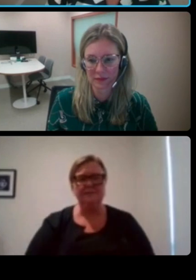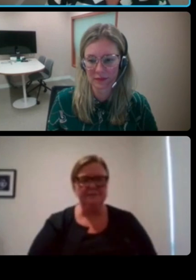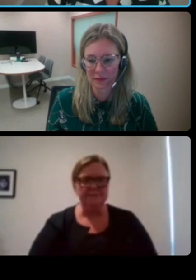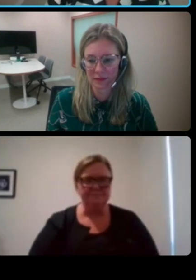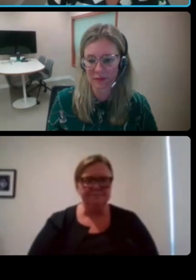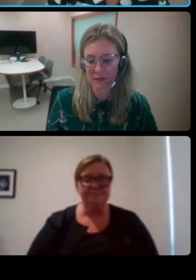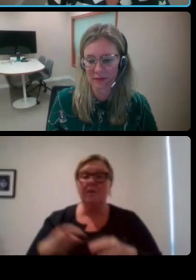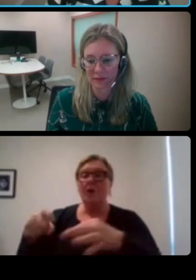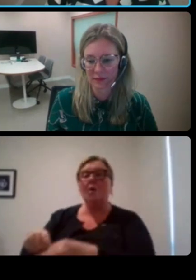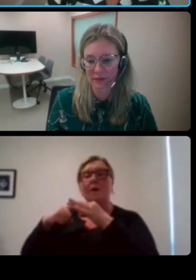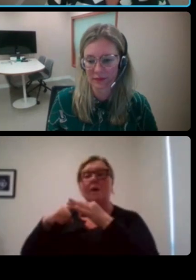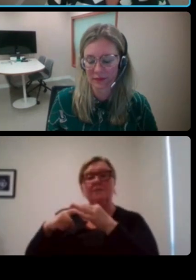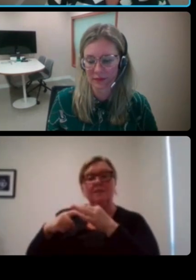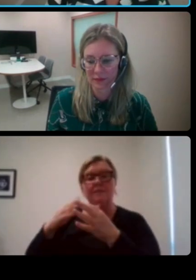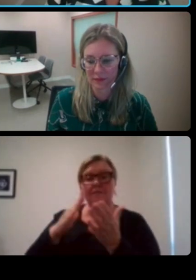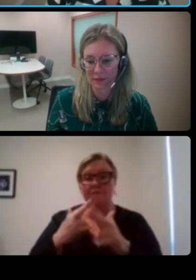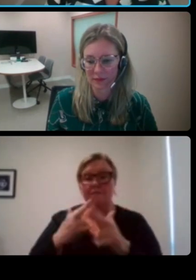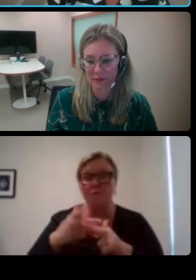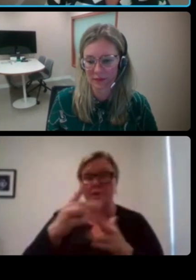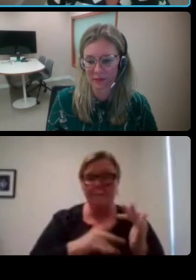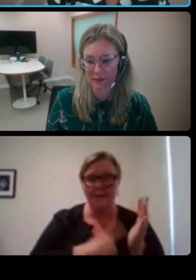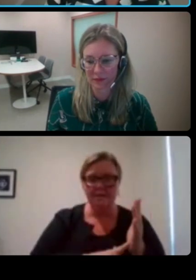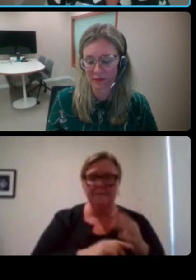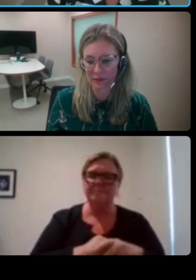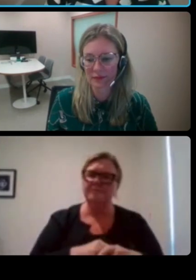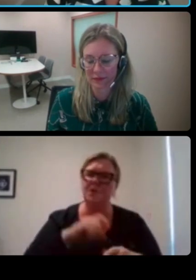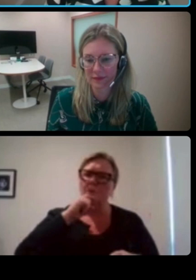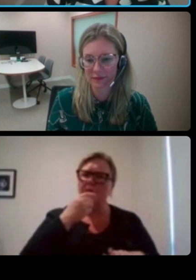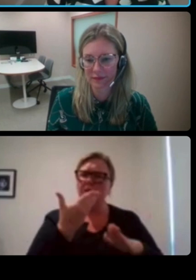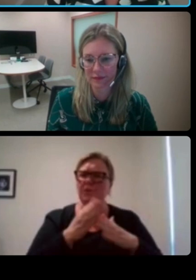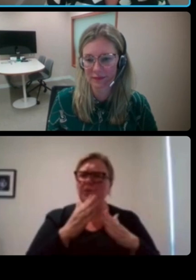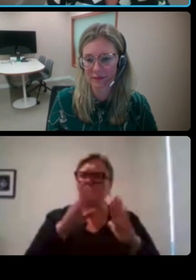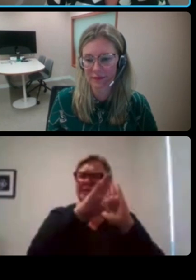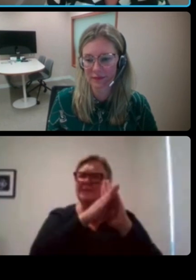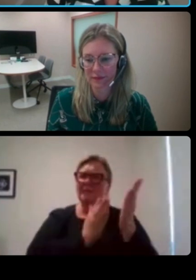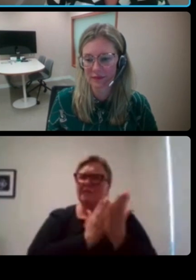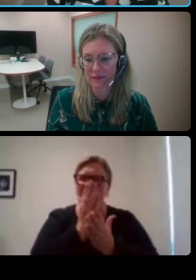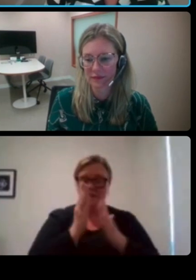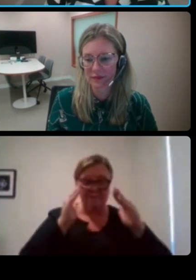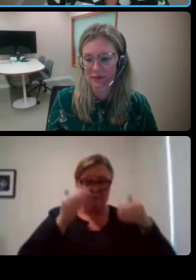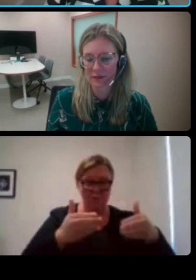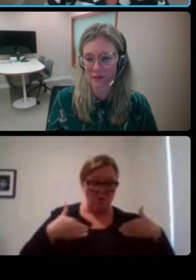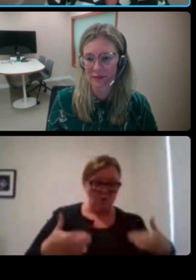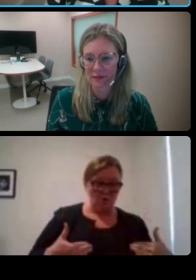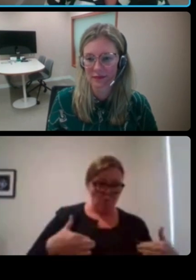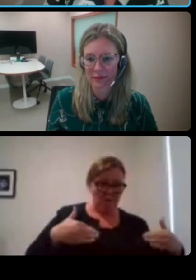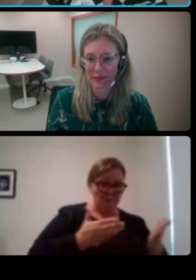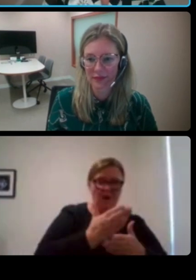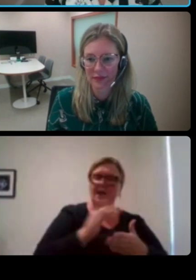So there's a question here for you, Mel. Will the new statement of rights focus on human rights or consumer